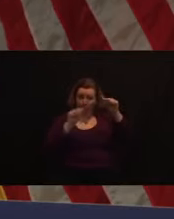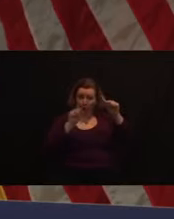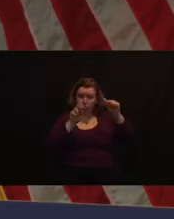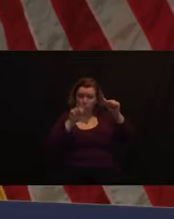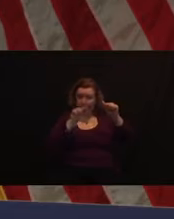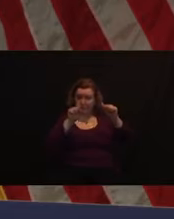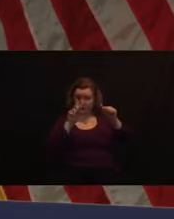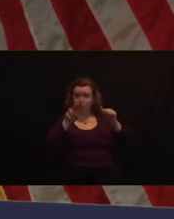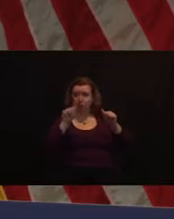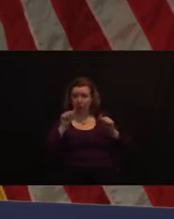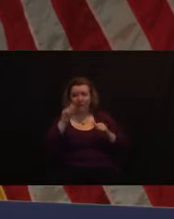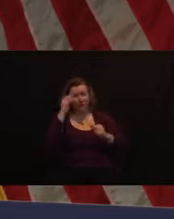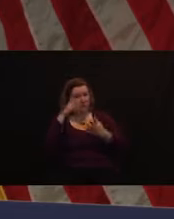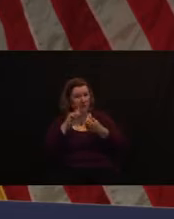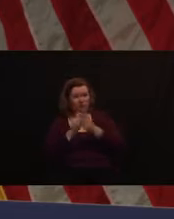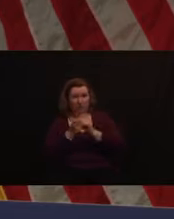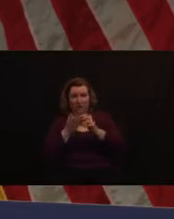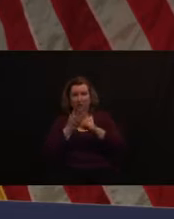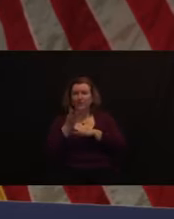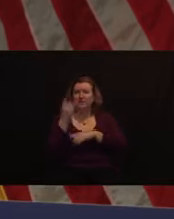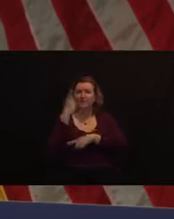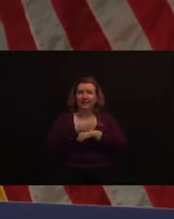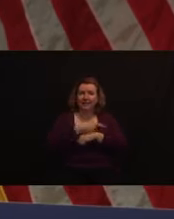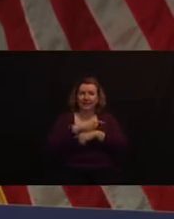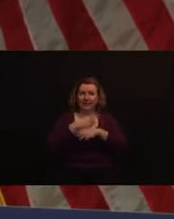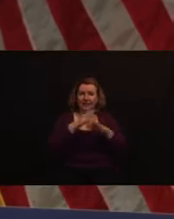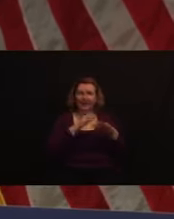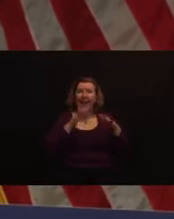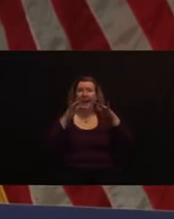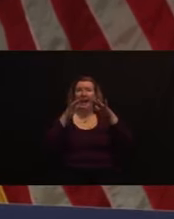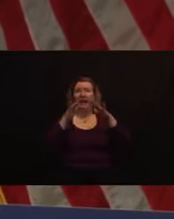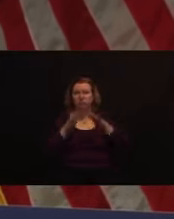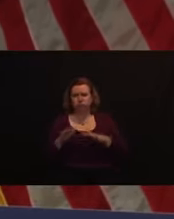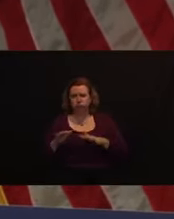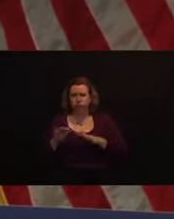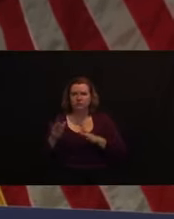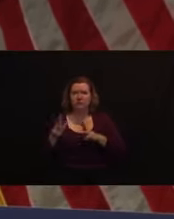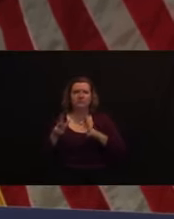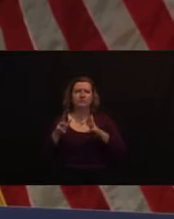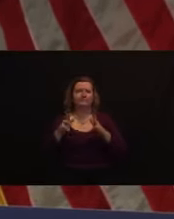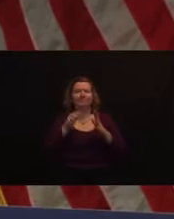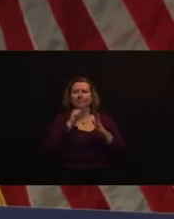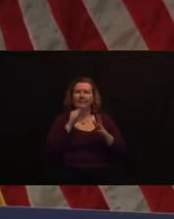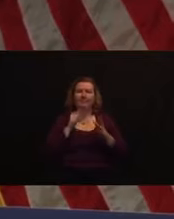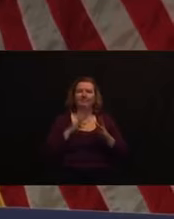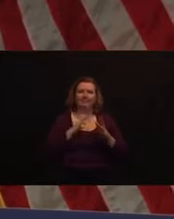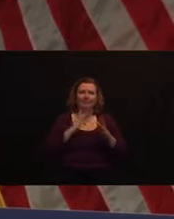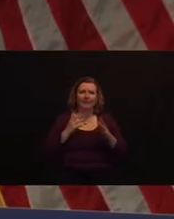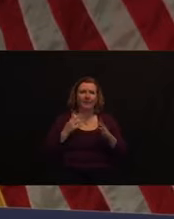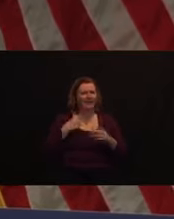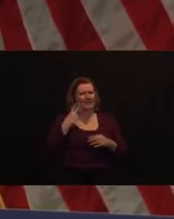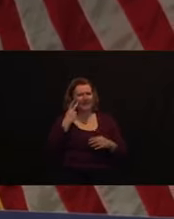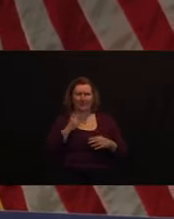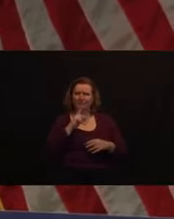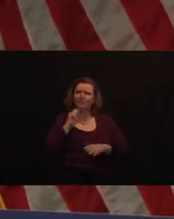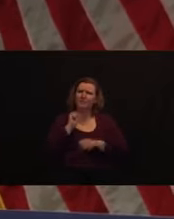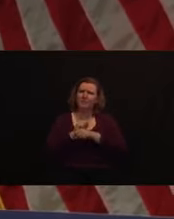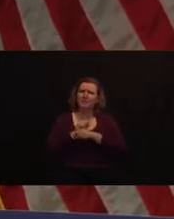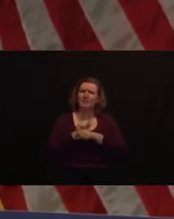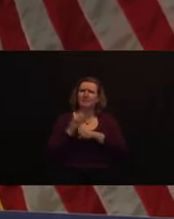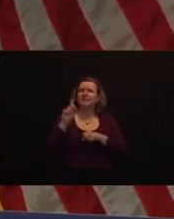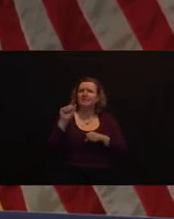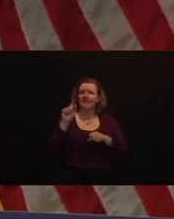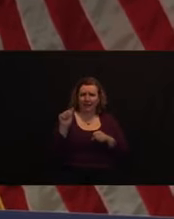a few days. So, we really do need to see the data. But with that being said,